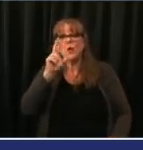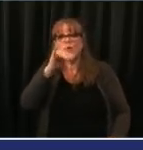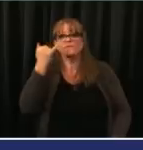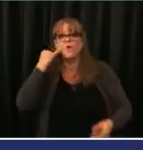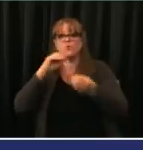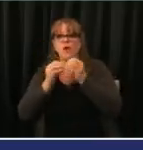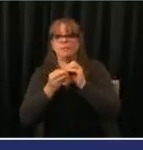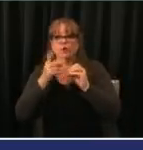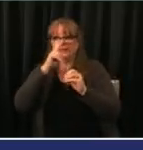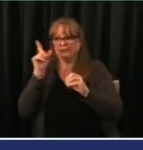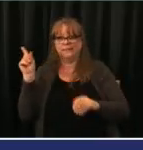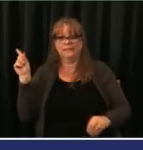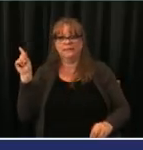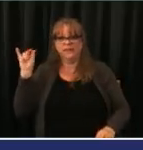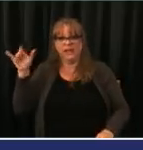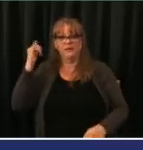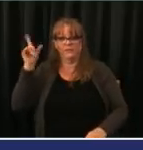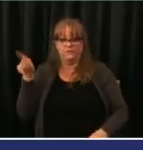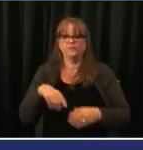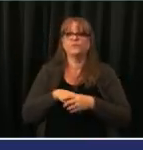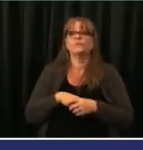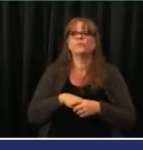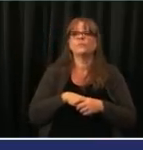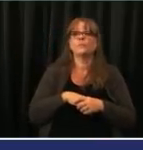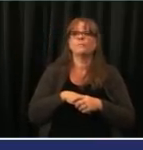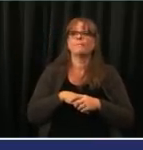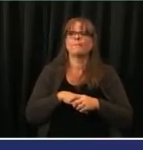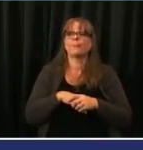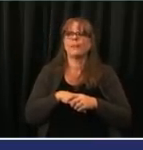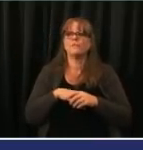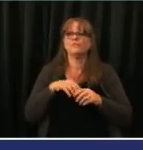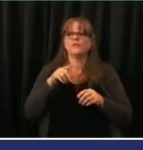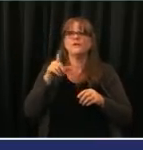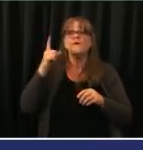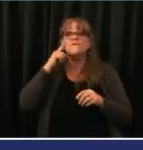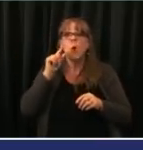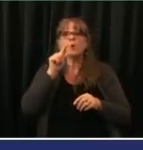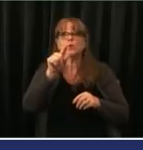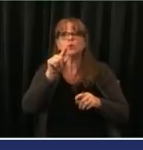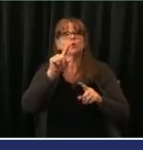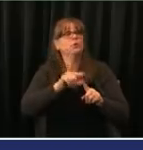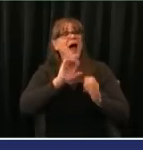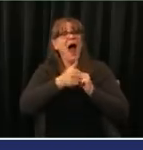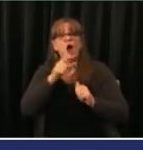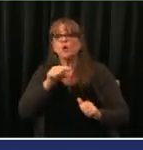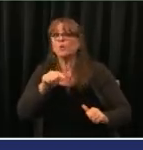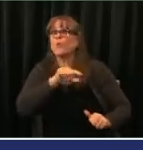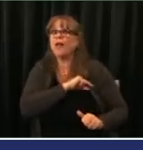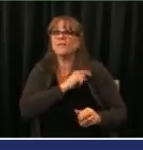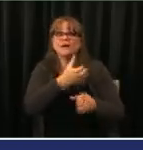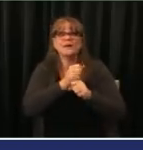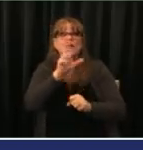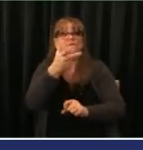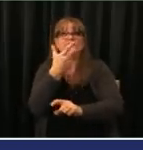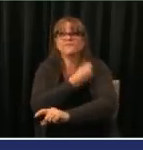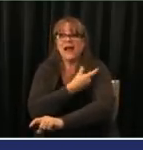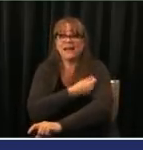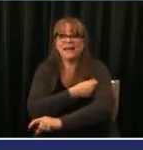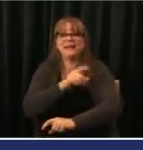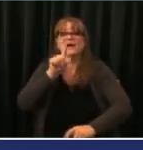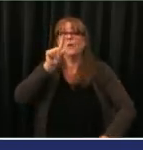of you. Next slide. For those who are eligible to receive vaccine in phase 1B2, you will